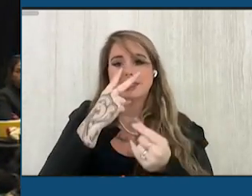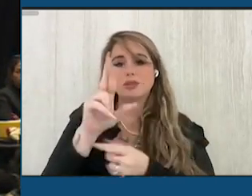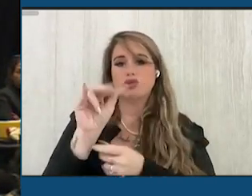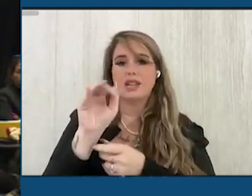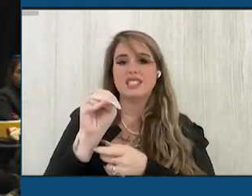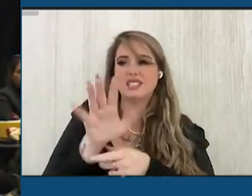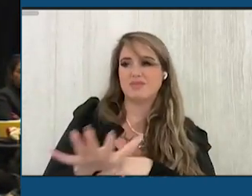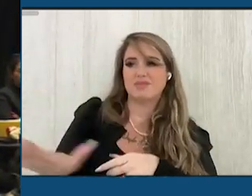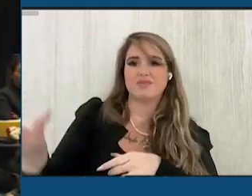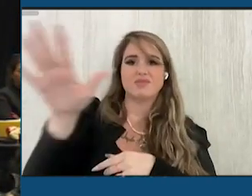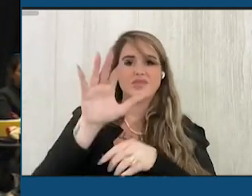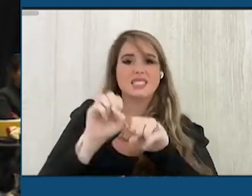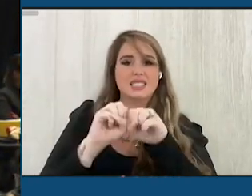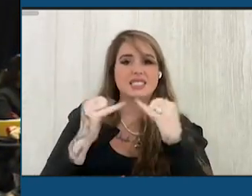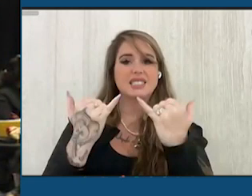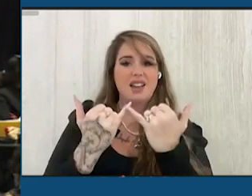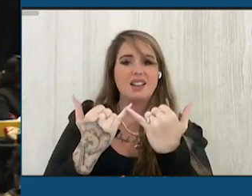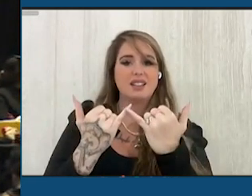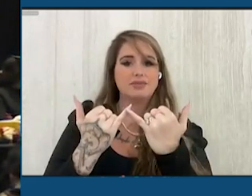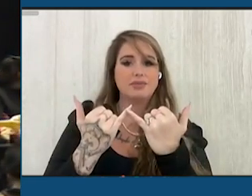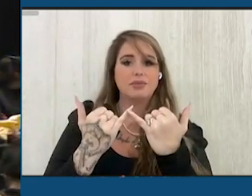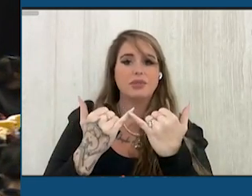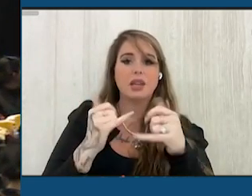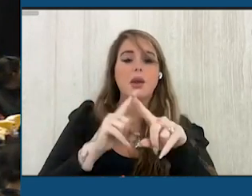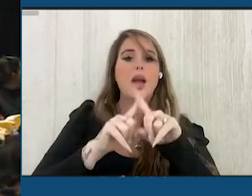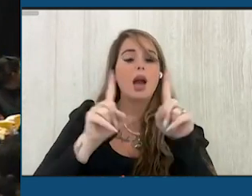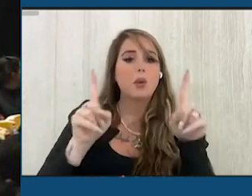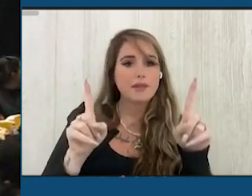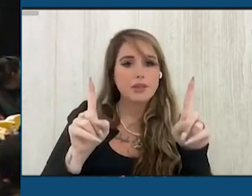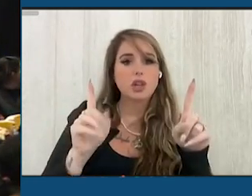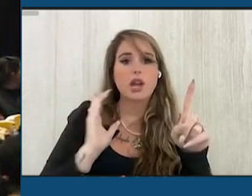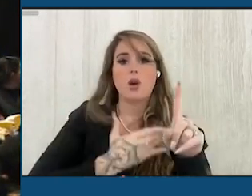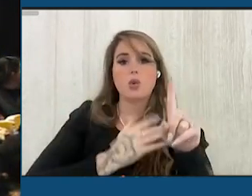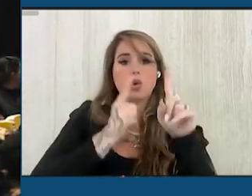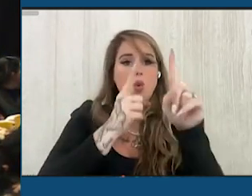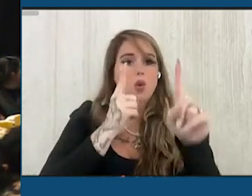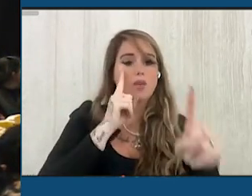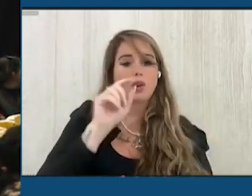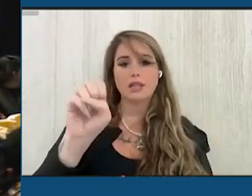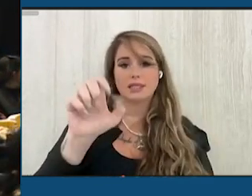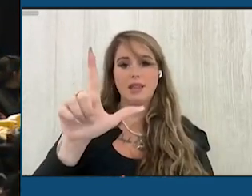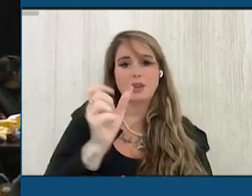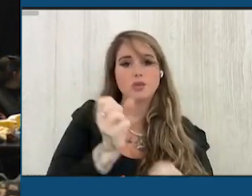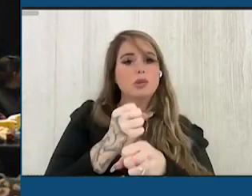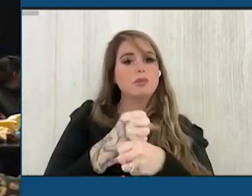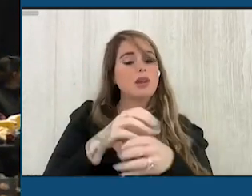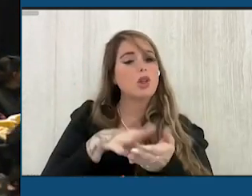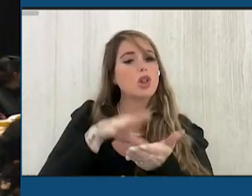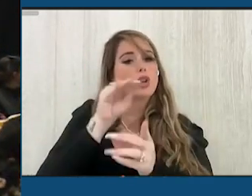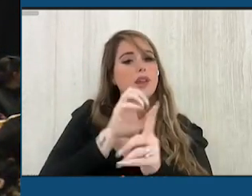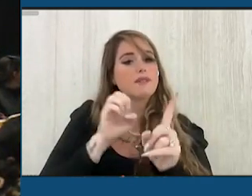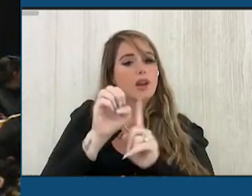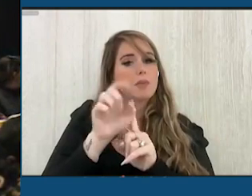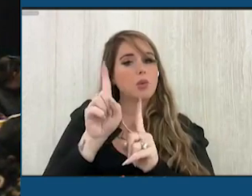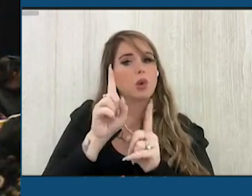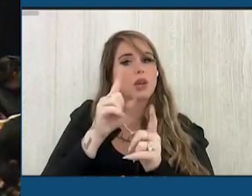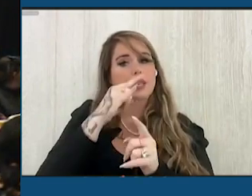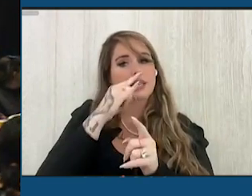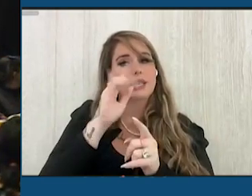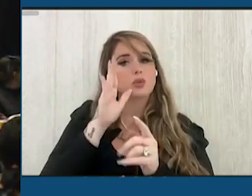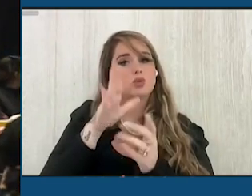society. However, our goal with SEL is to create learning environments where children just learn the skills to improve